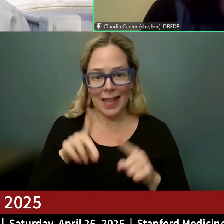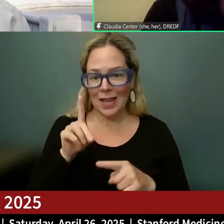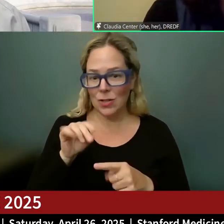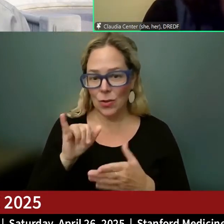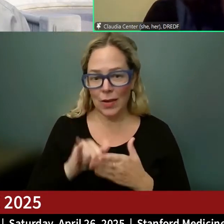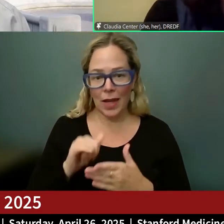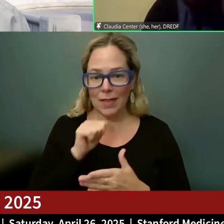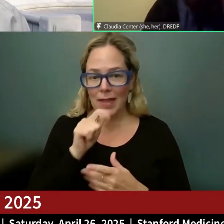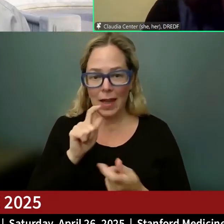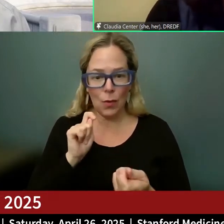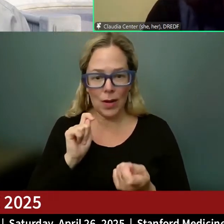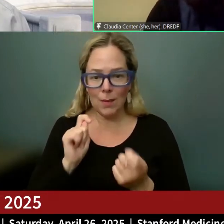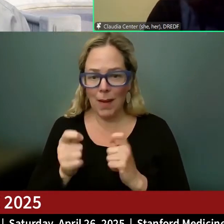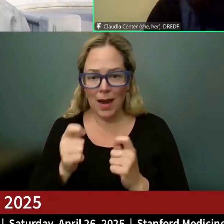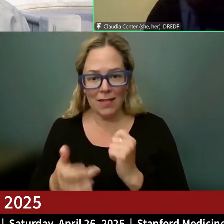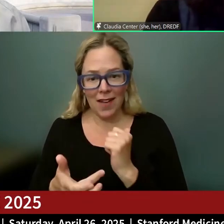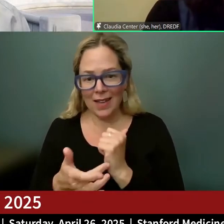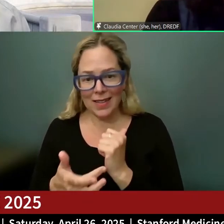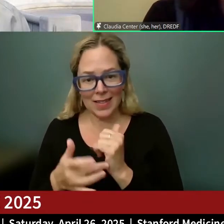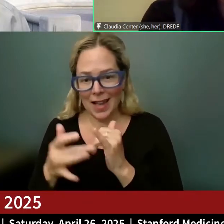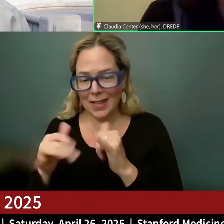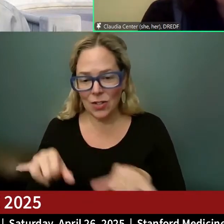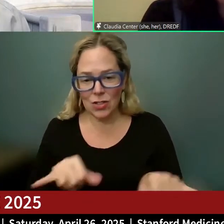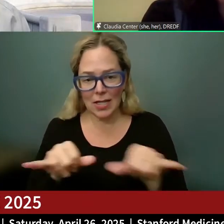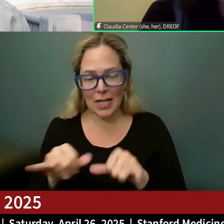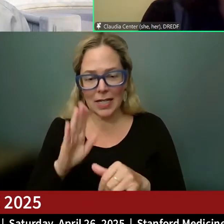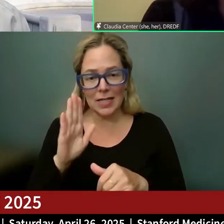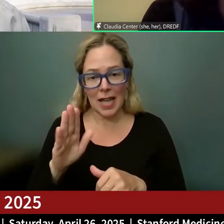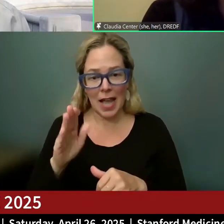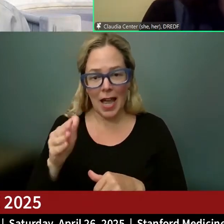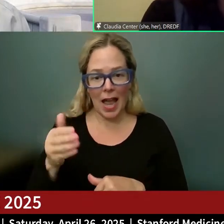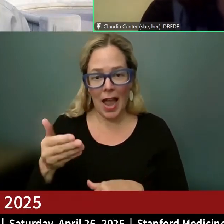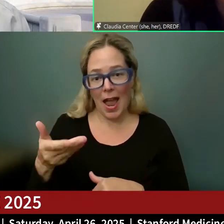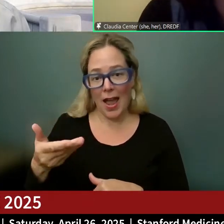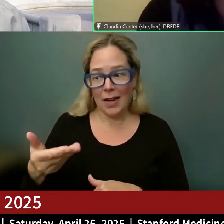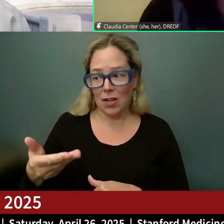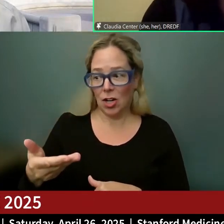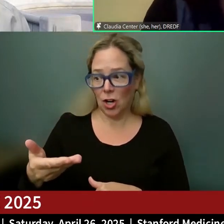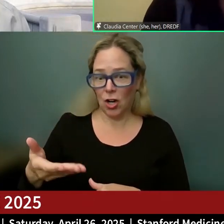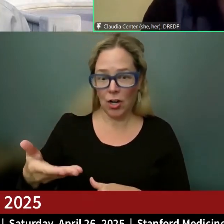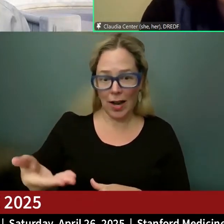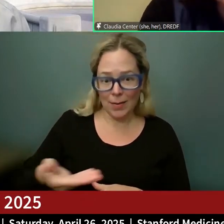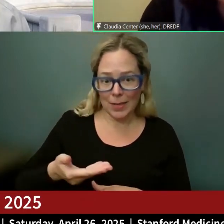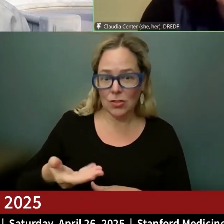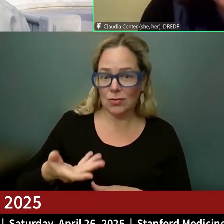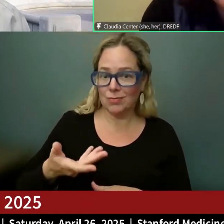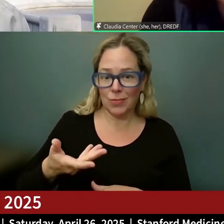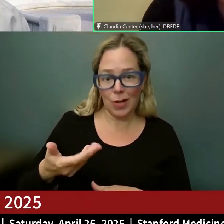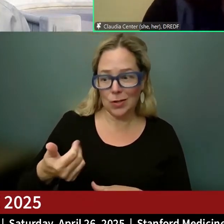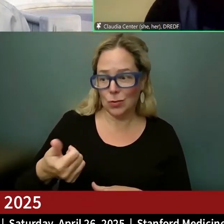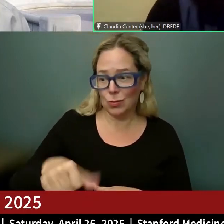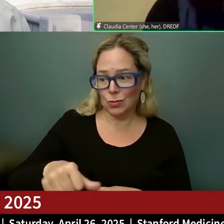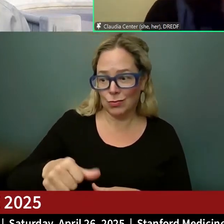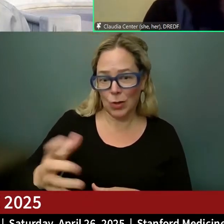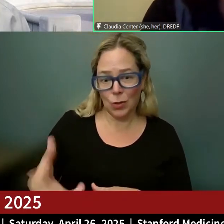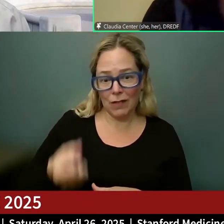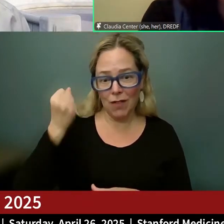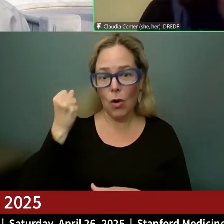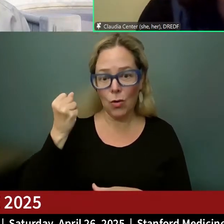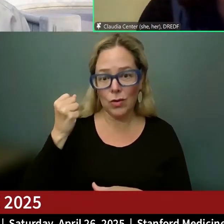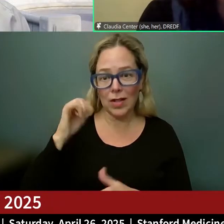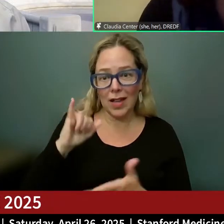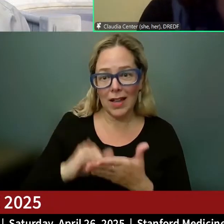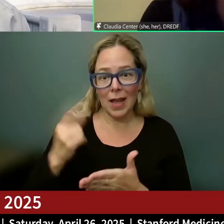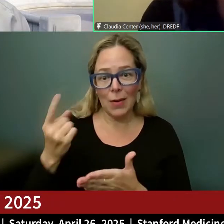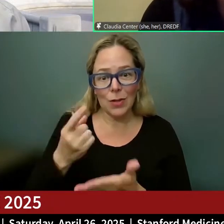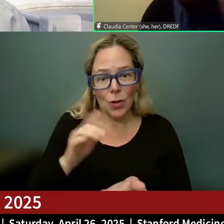modify the technical standards, and her admission was revoked. And that was the only school she got into, even though she got